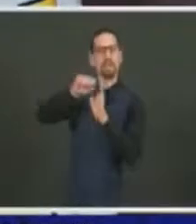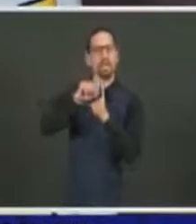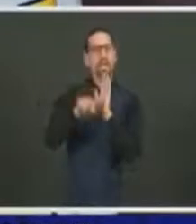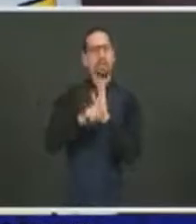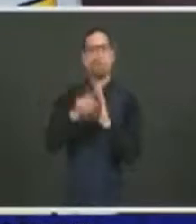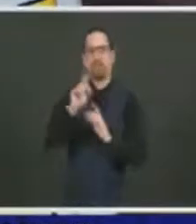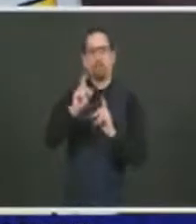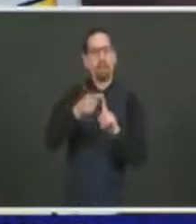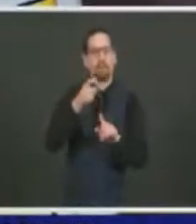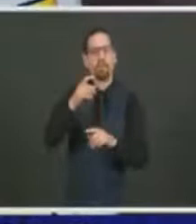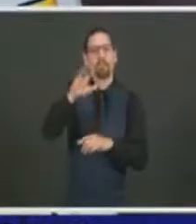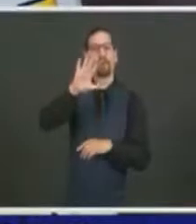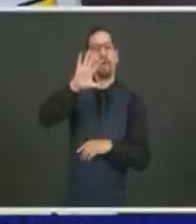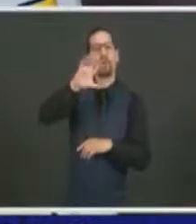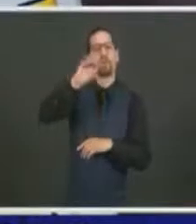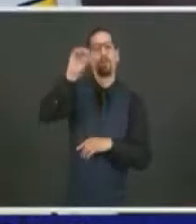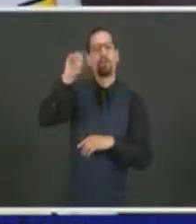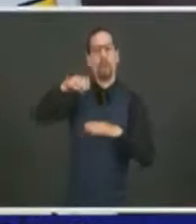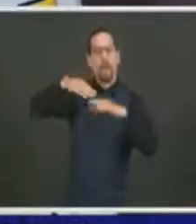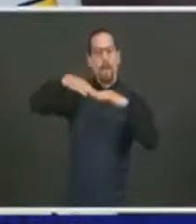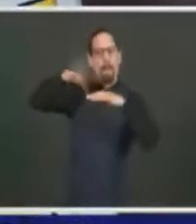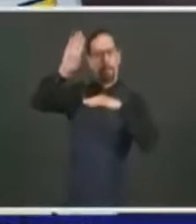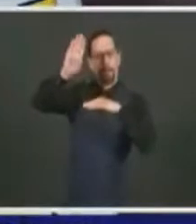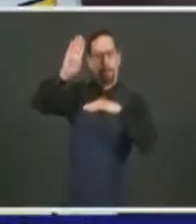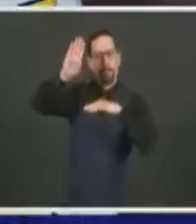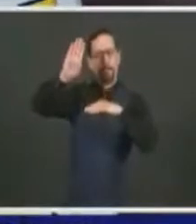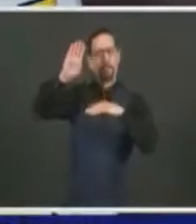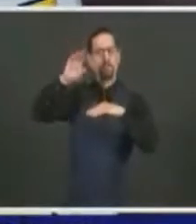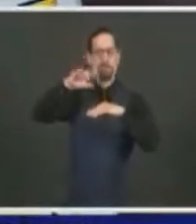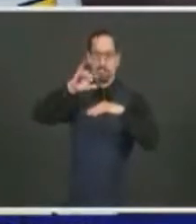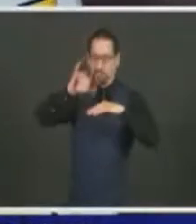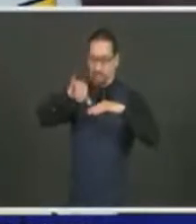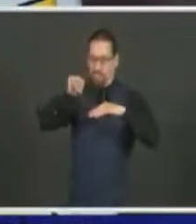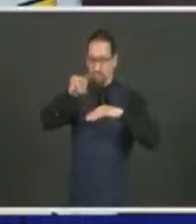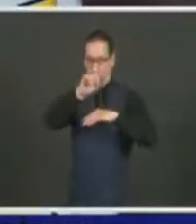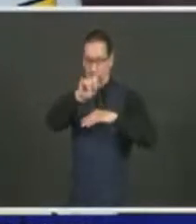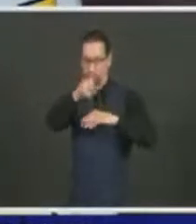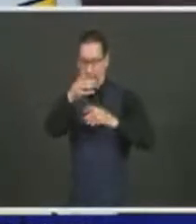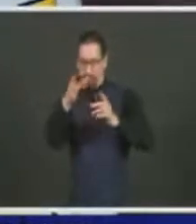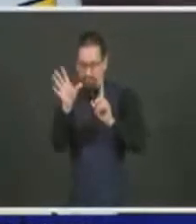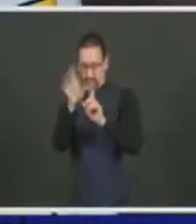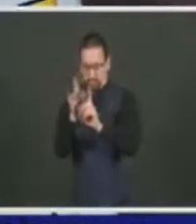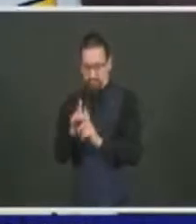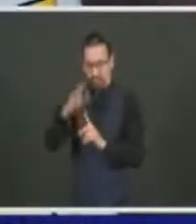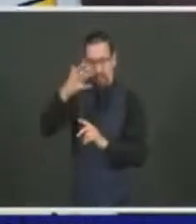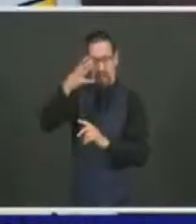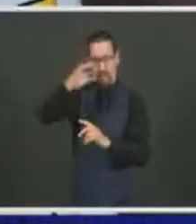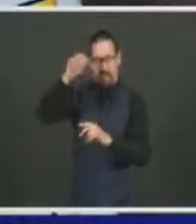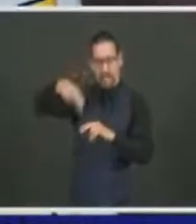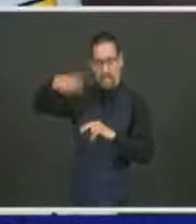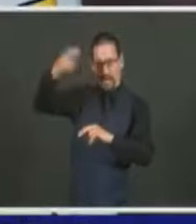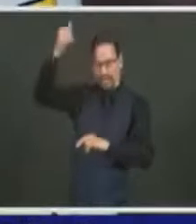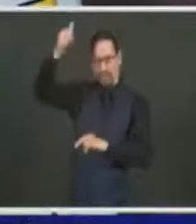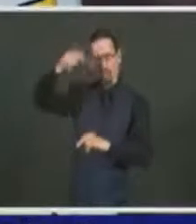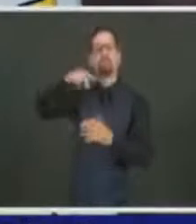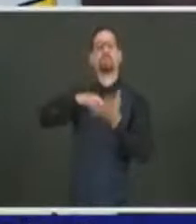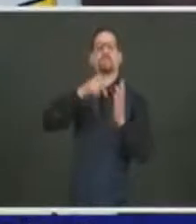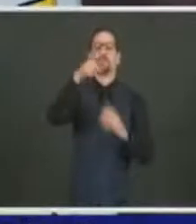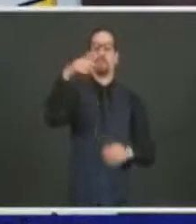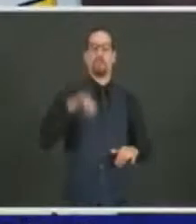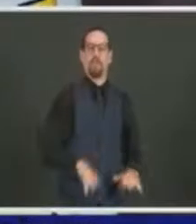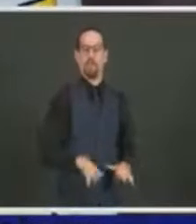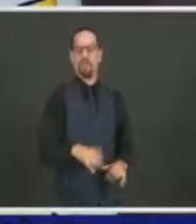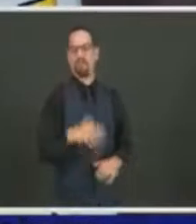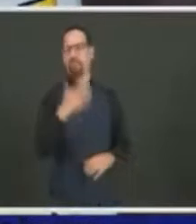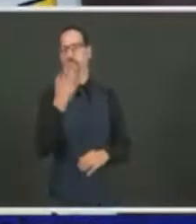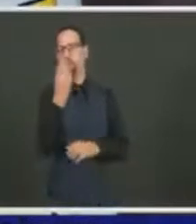rate. 5% or greater positivity rate. As an exception to that rule, you will not